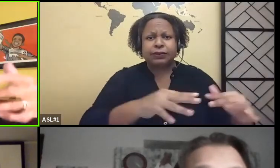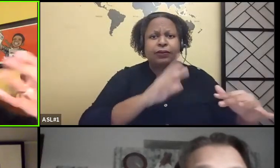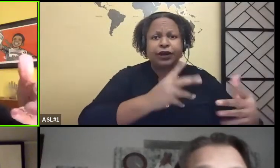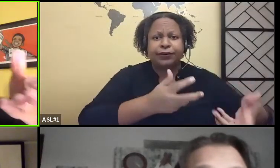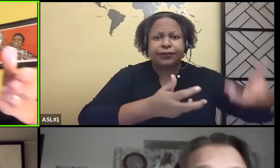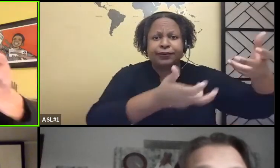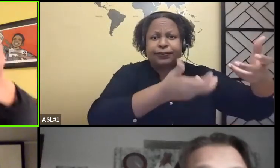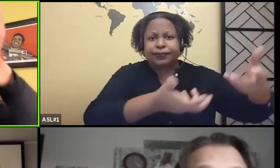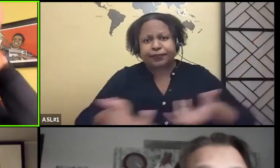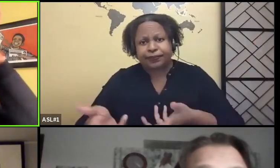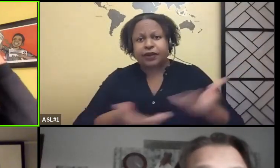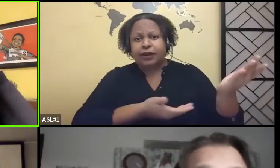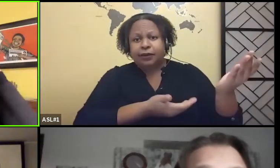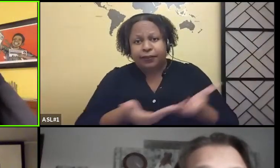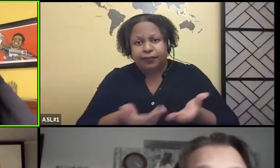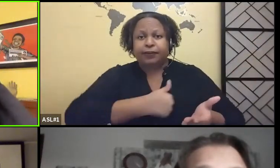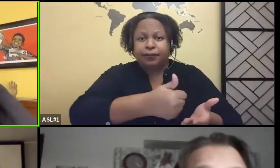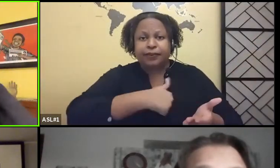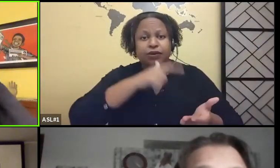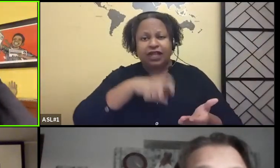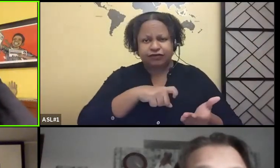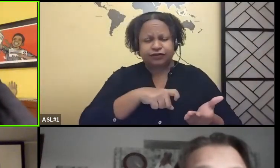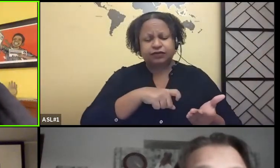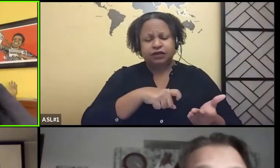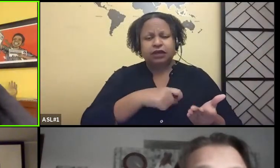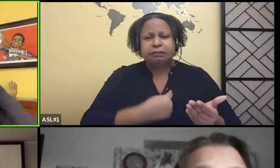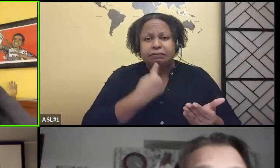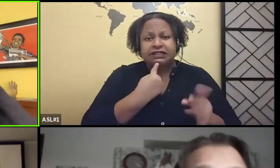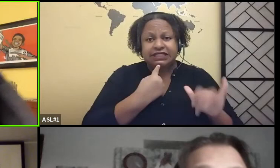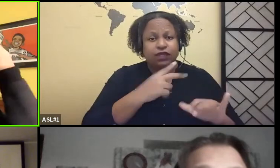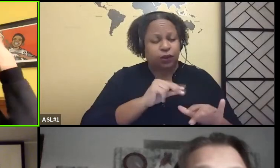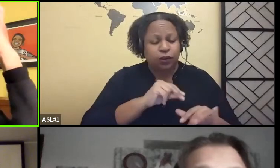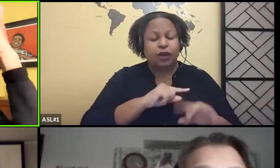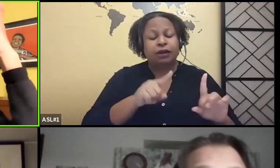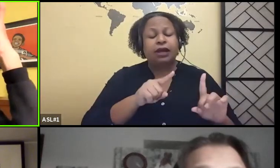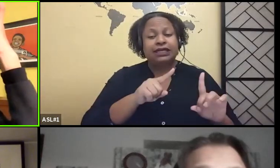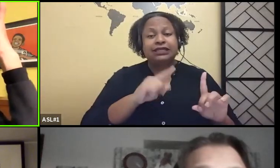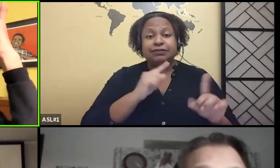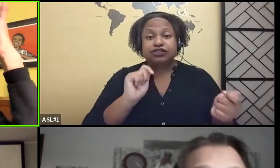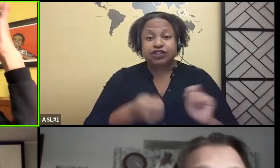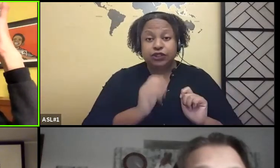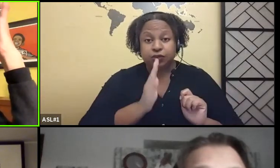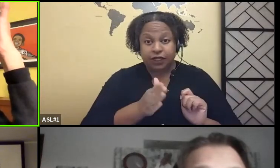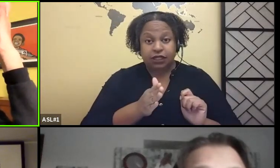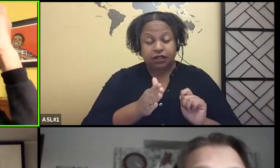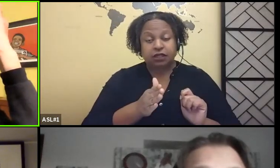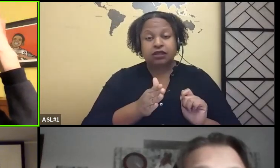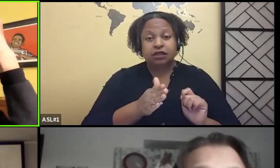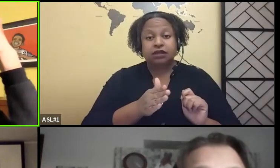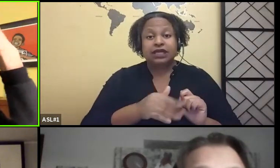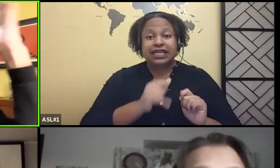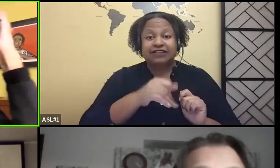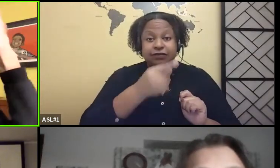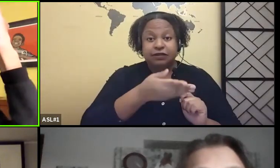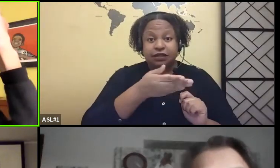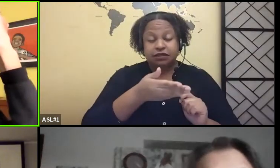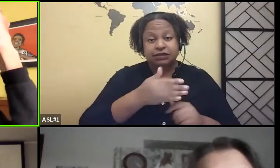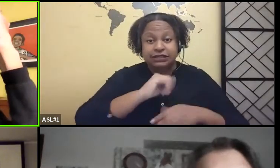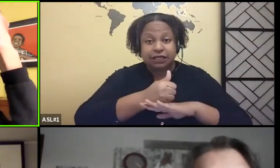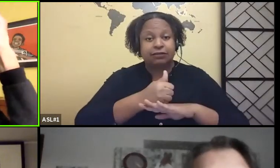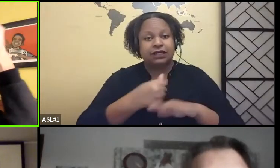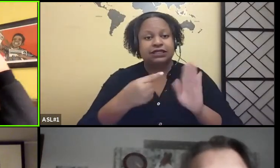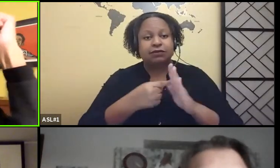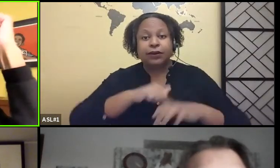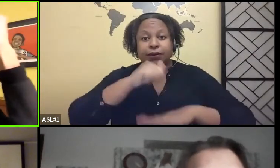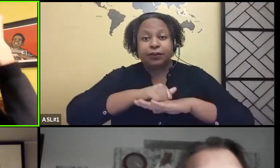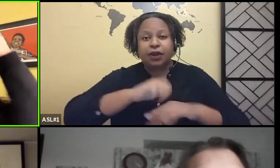So to go to the question that you were posing, Winona, about, for example, concrete. I wish I had the